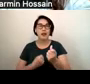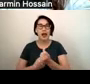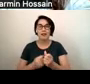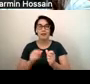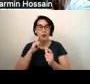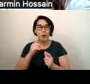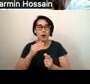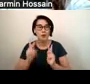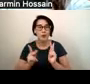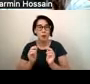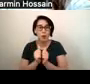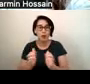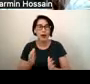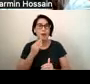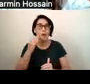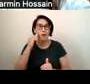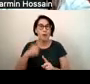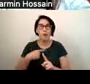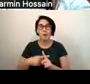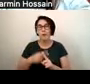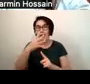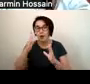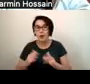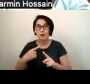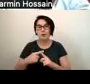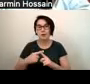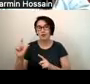groups. Thanks for being here, Pastor Q.